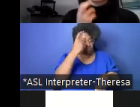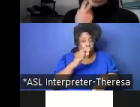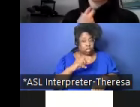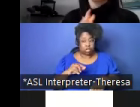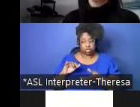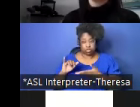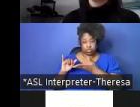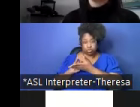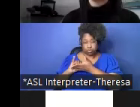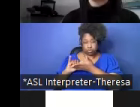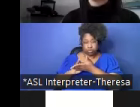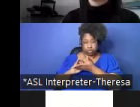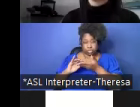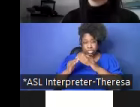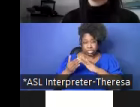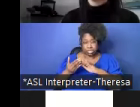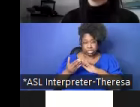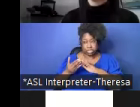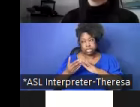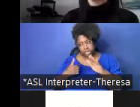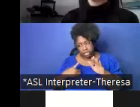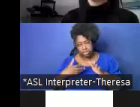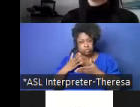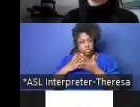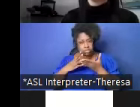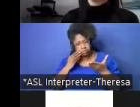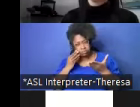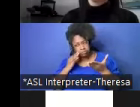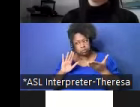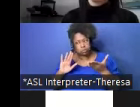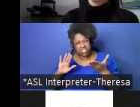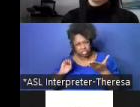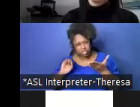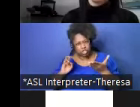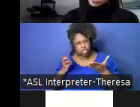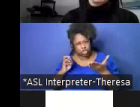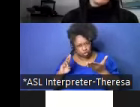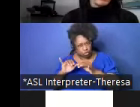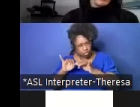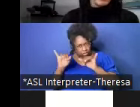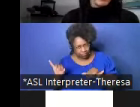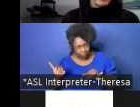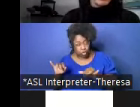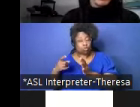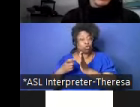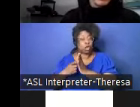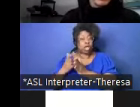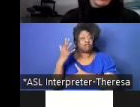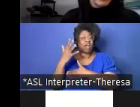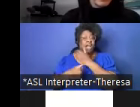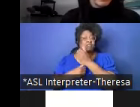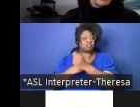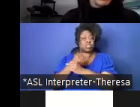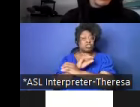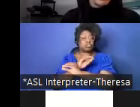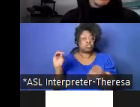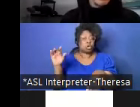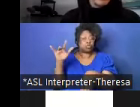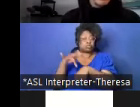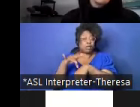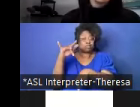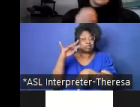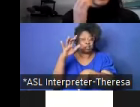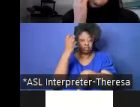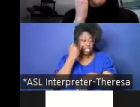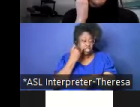I have some sewer experience, requires a 5-year no touch after they come